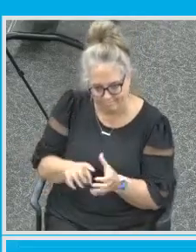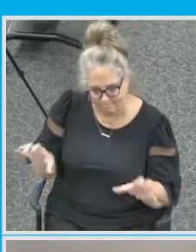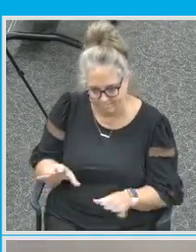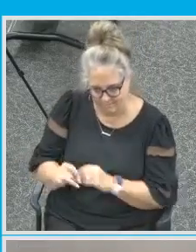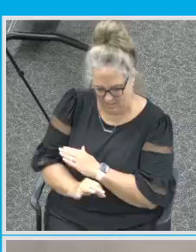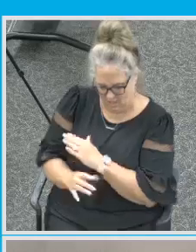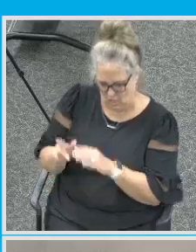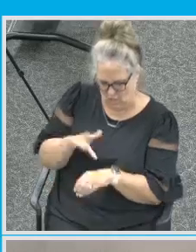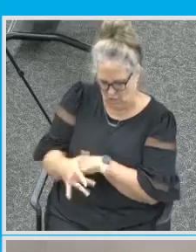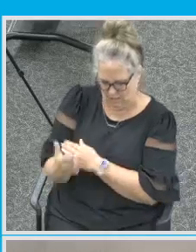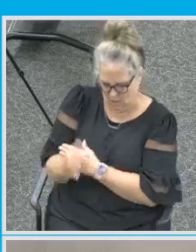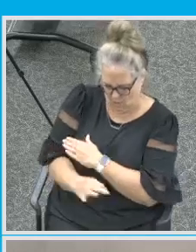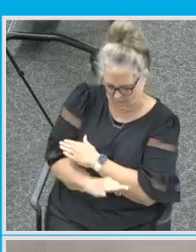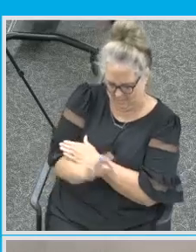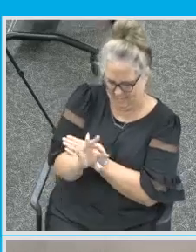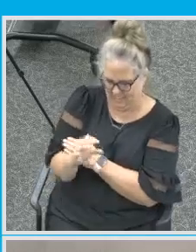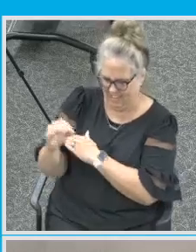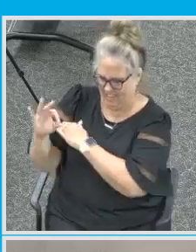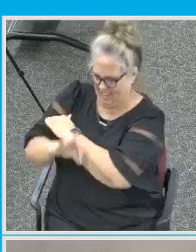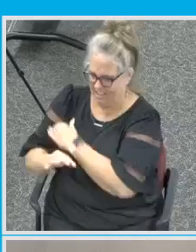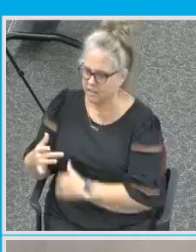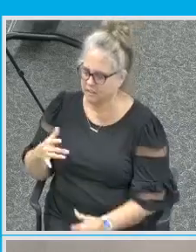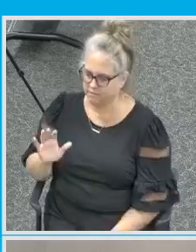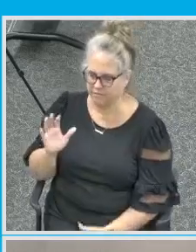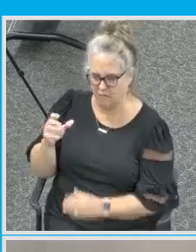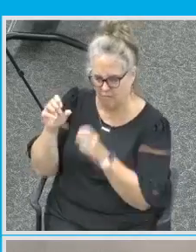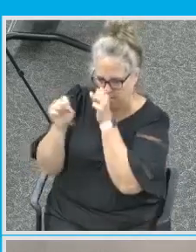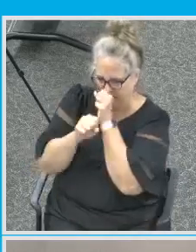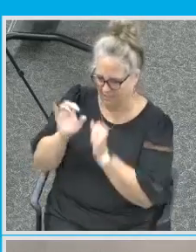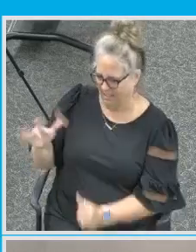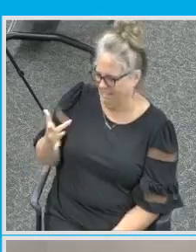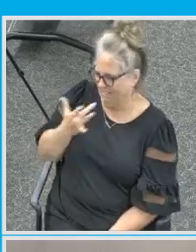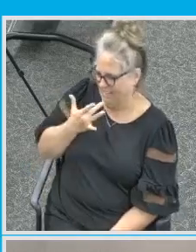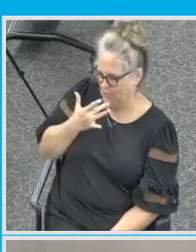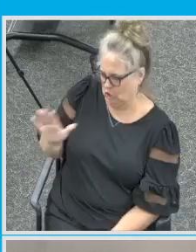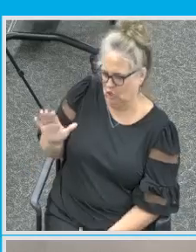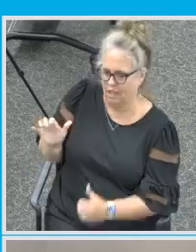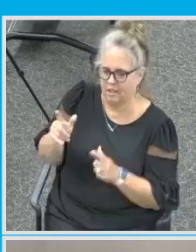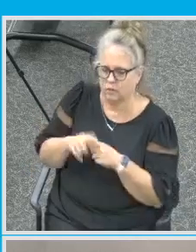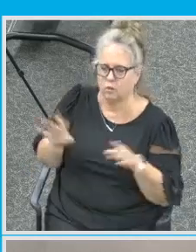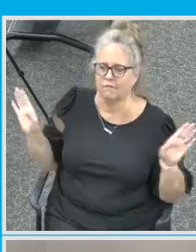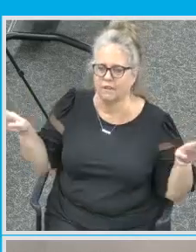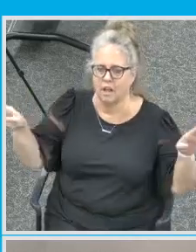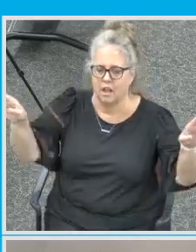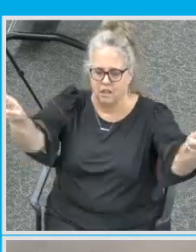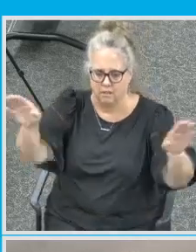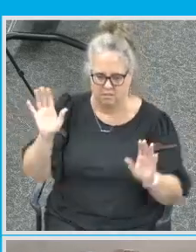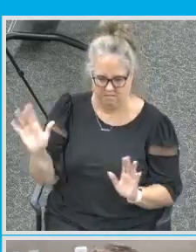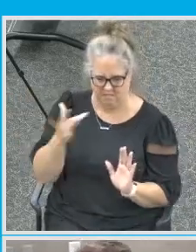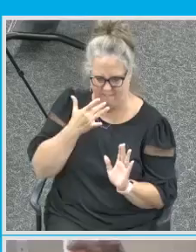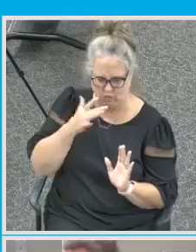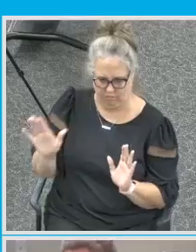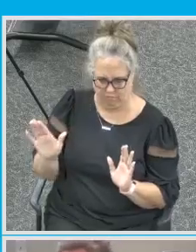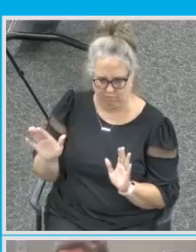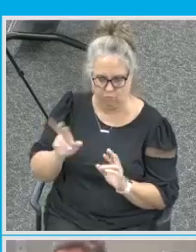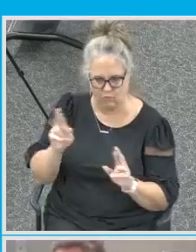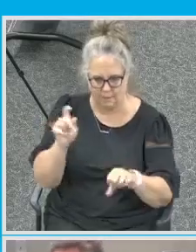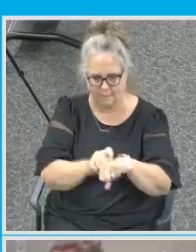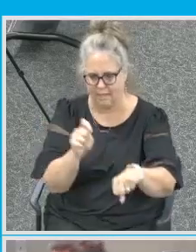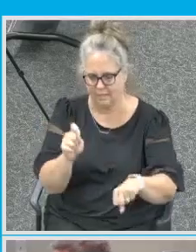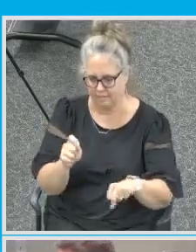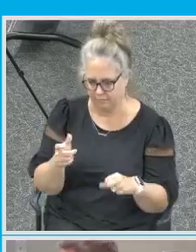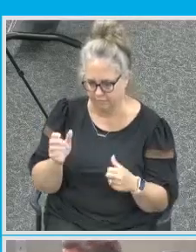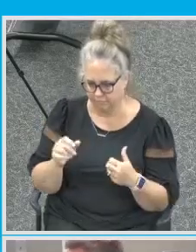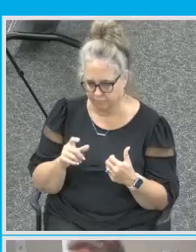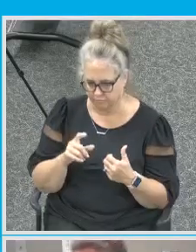That's the time they prefer to be out flying around. That's the time they're going to bite you. So if you're protecting yourself at dusk and dawn, you're really improving your